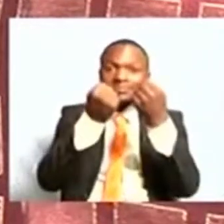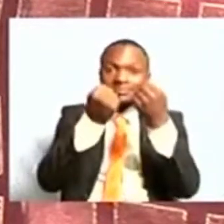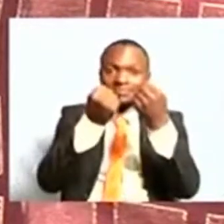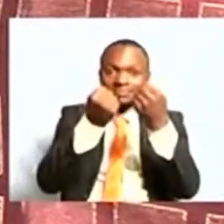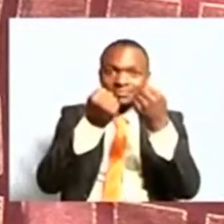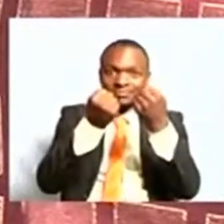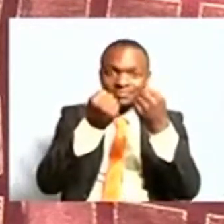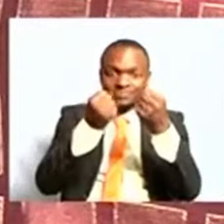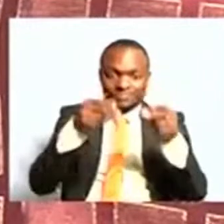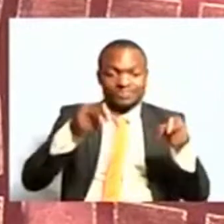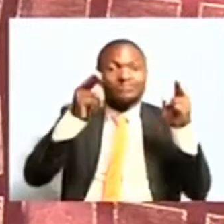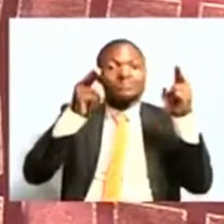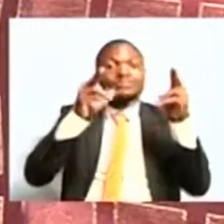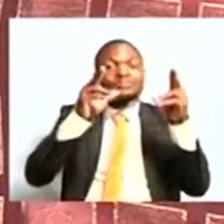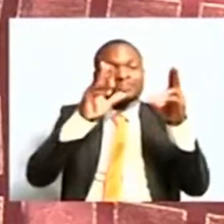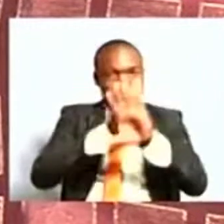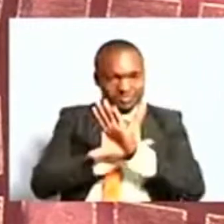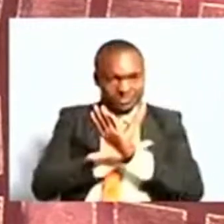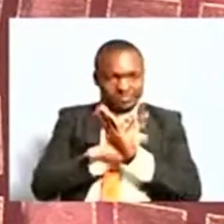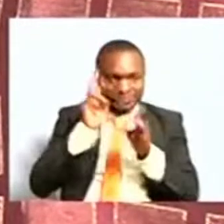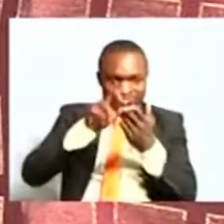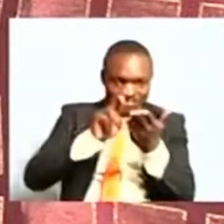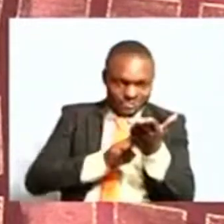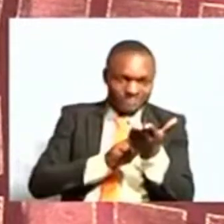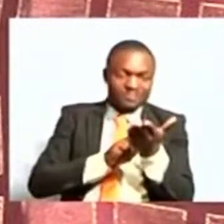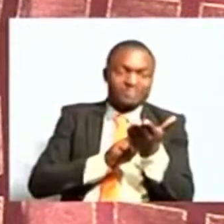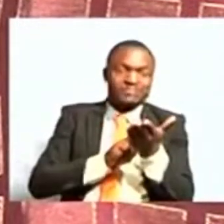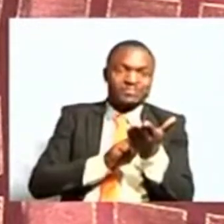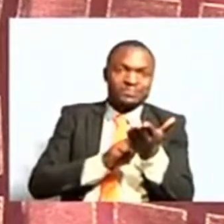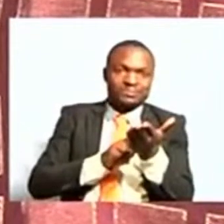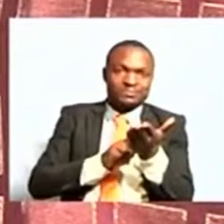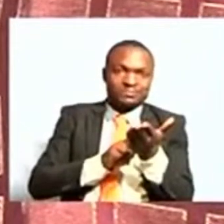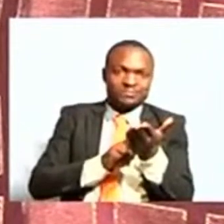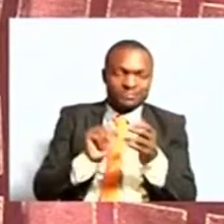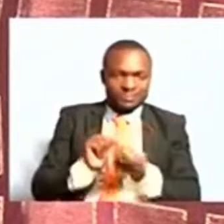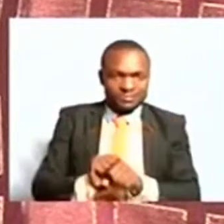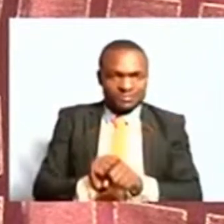high in the country, and that were recorded in